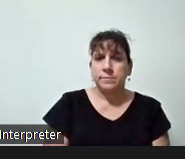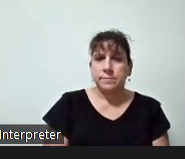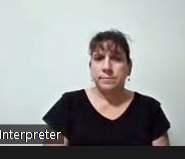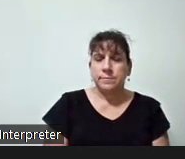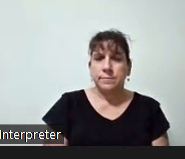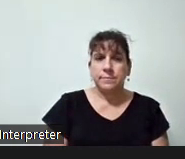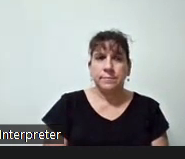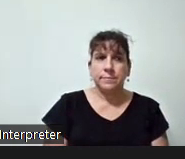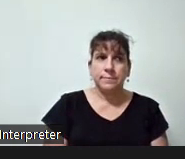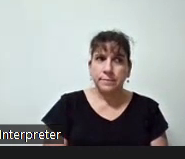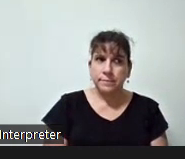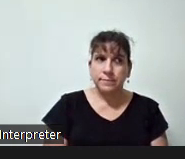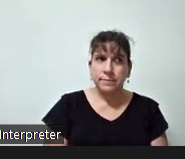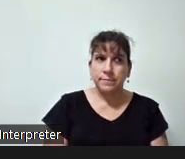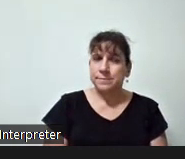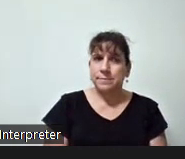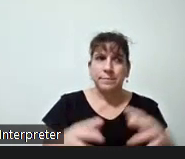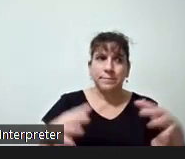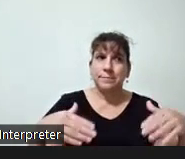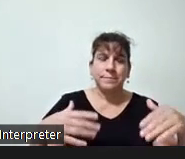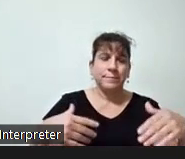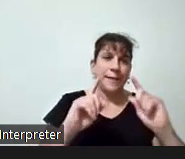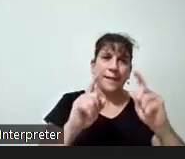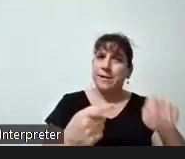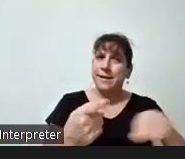We want to give exact address. You have the address.